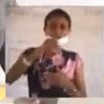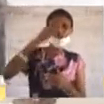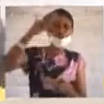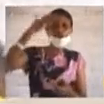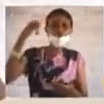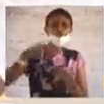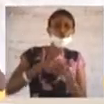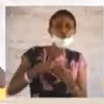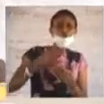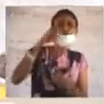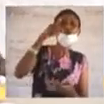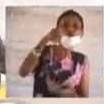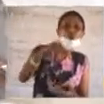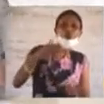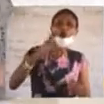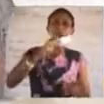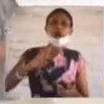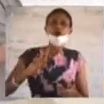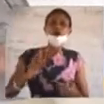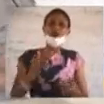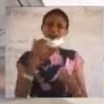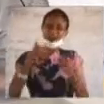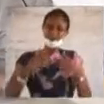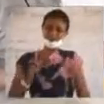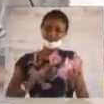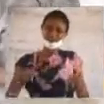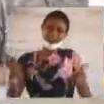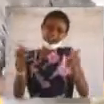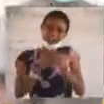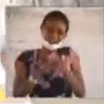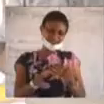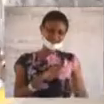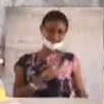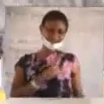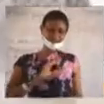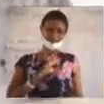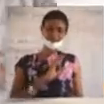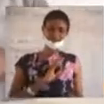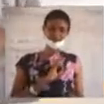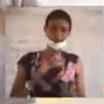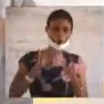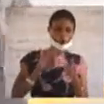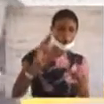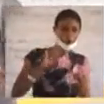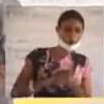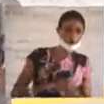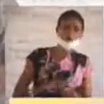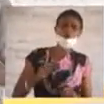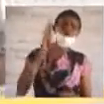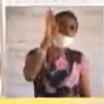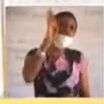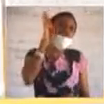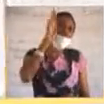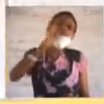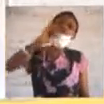influence. Your mates, oh, my mate is doing it, I want to also try it.